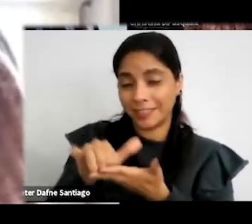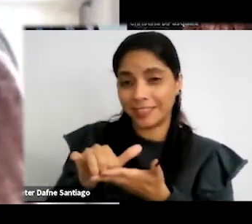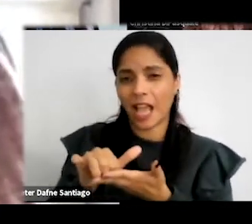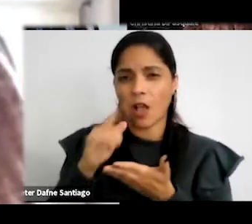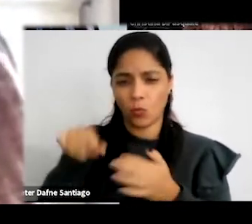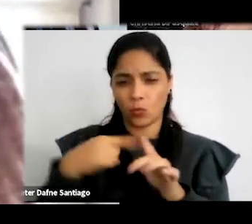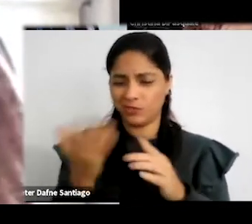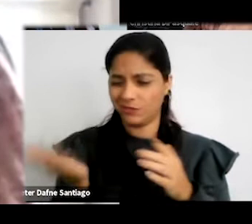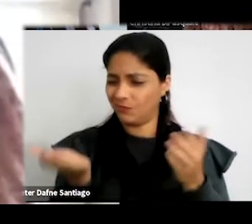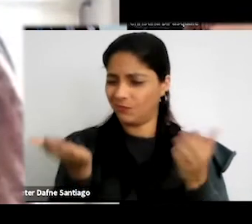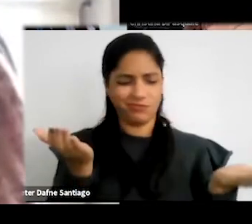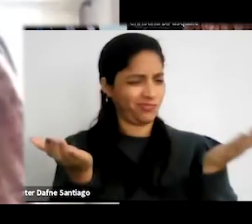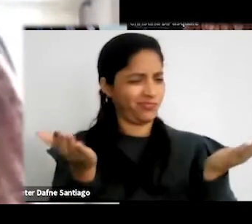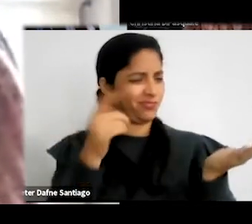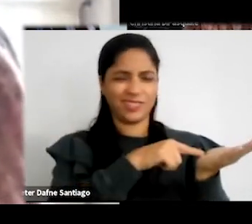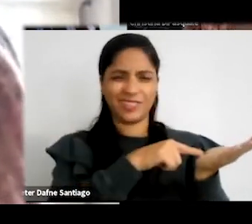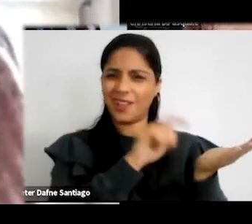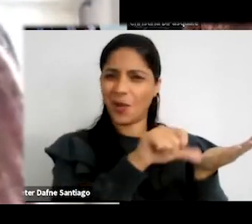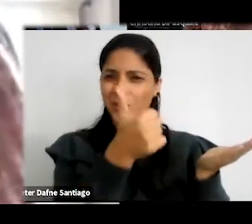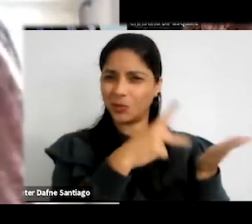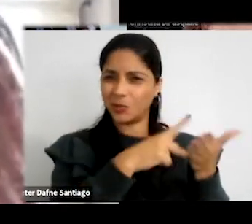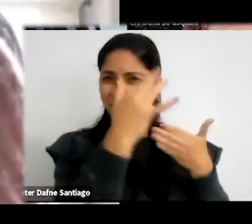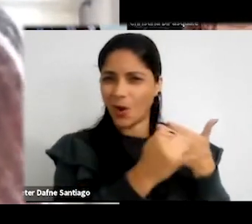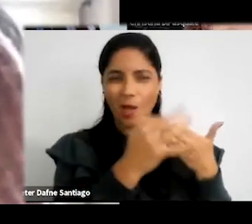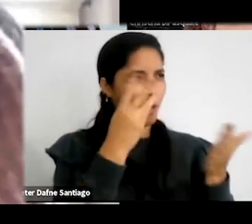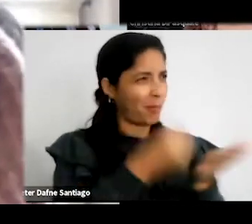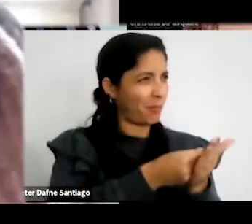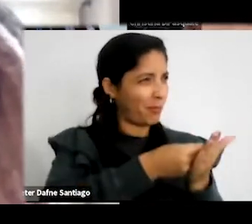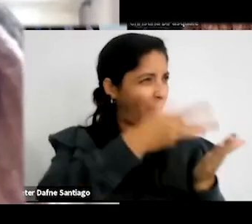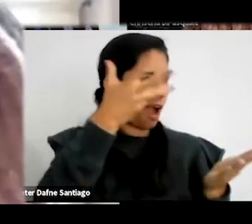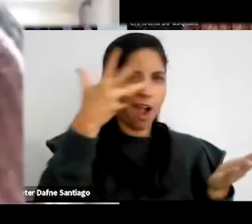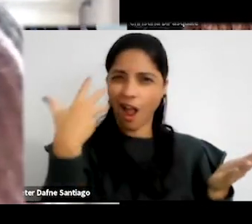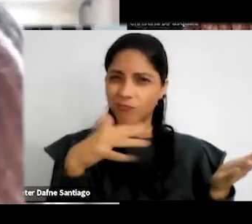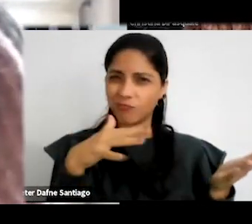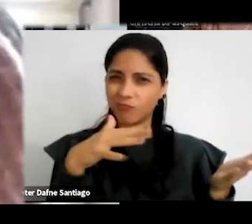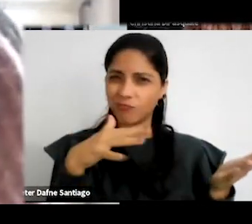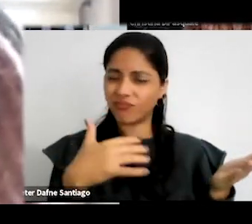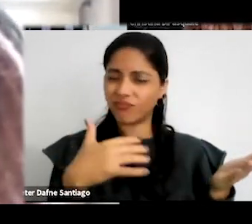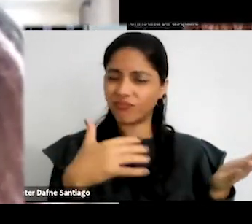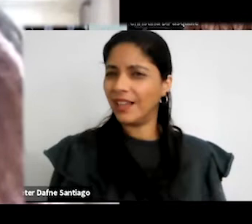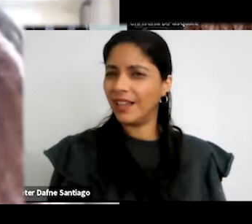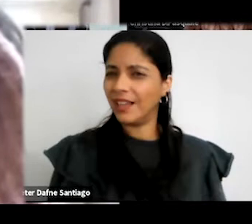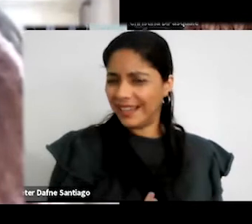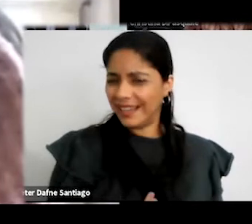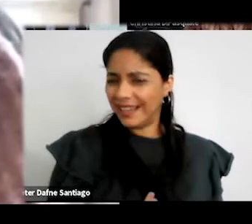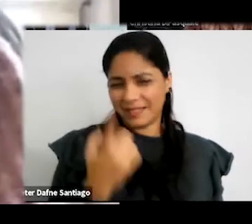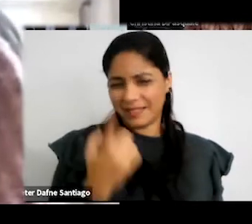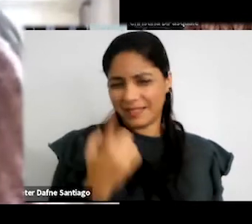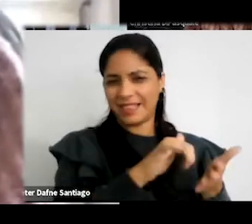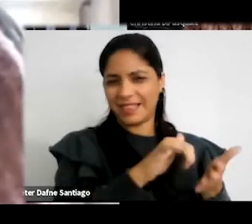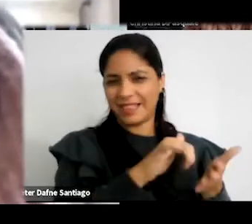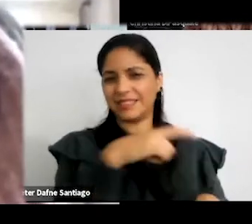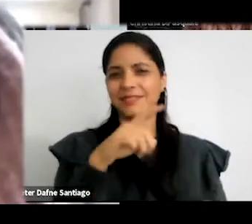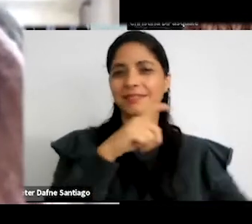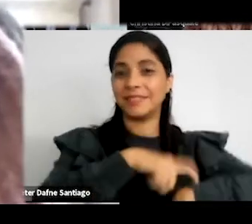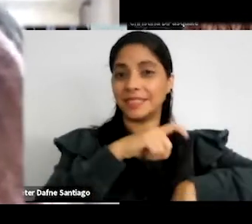million budget shows airing on WNET at the time, which some people here might recognize, the 51st